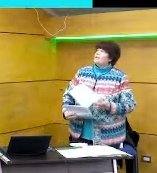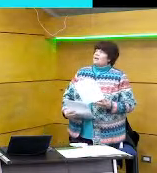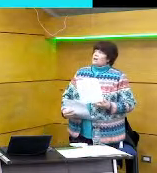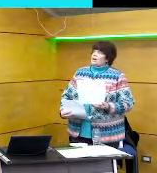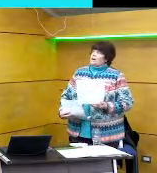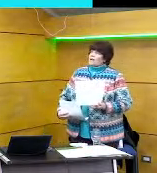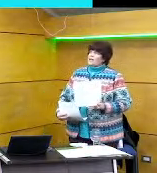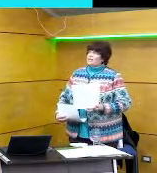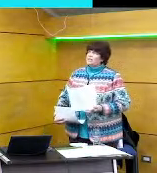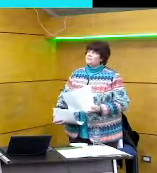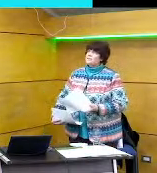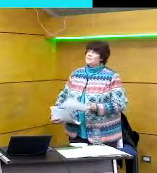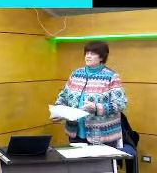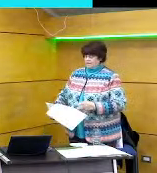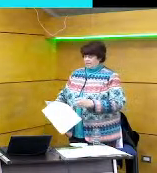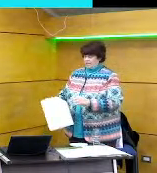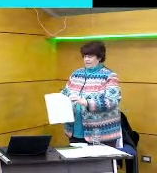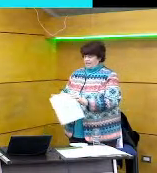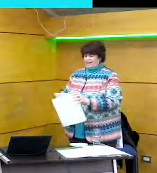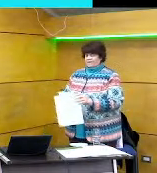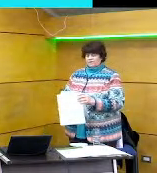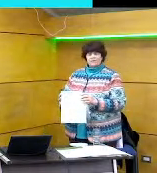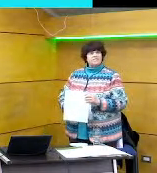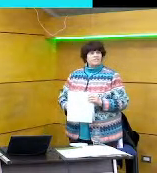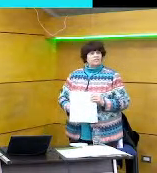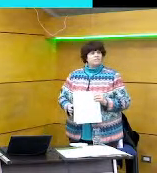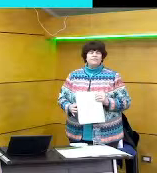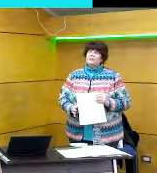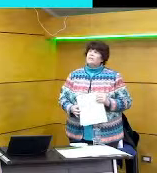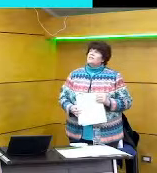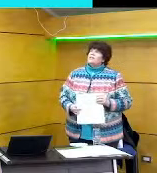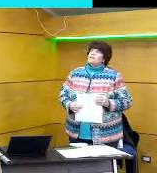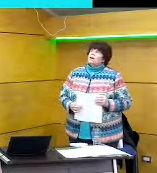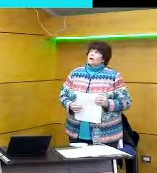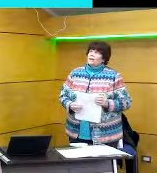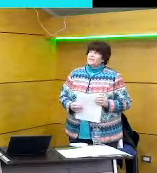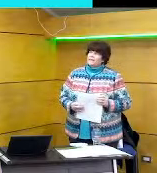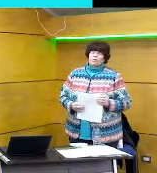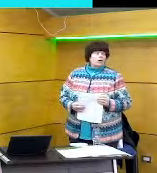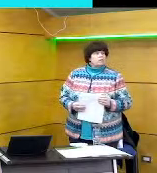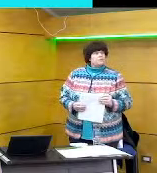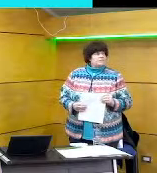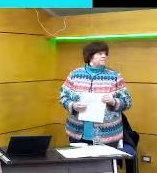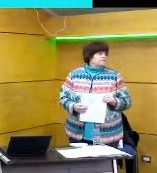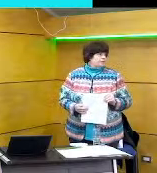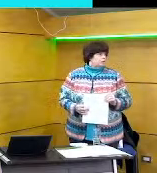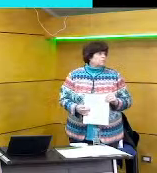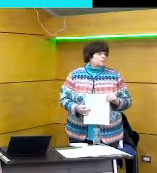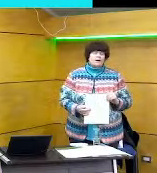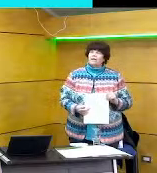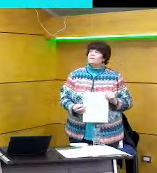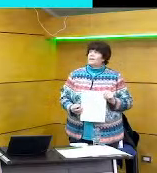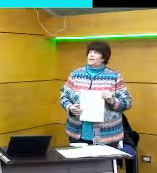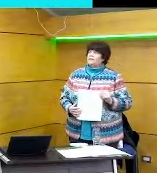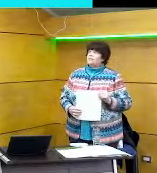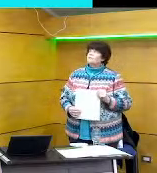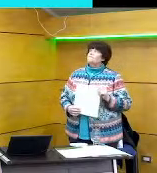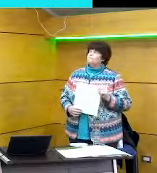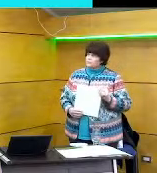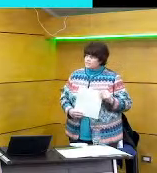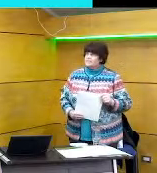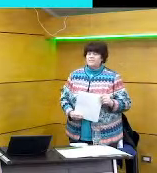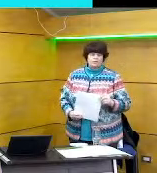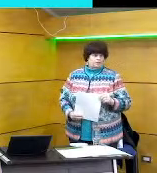Then in the handout itself, again, all of this is available online.